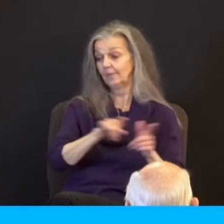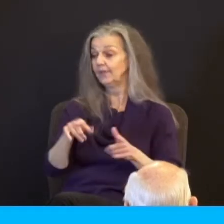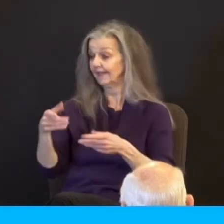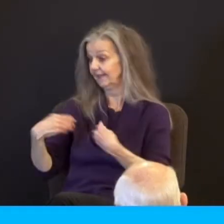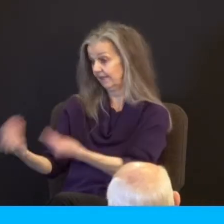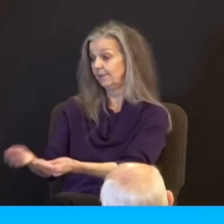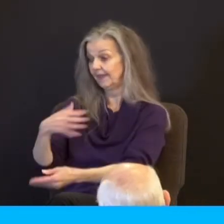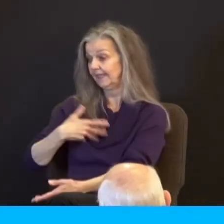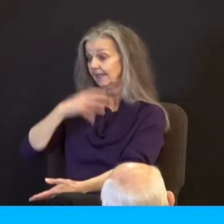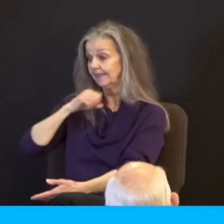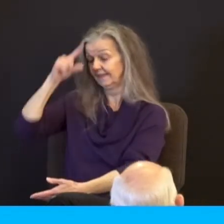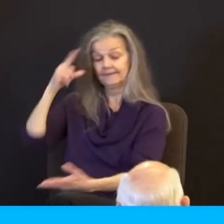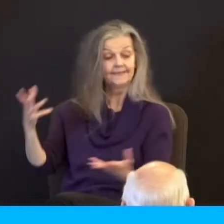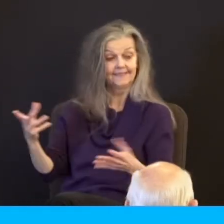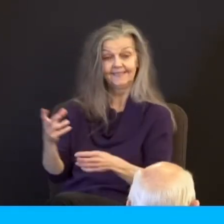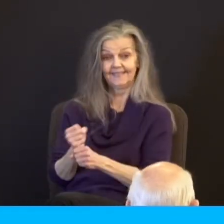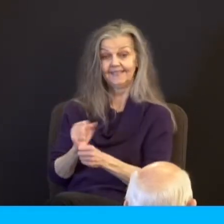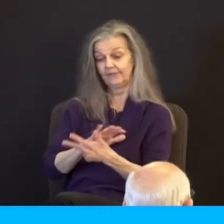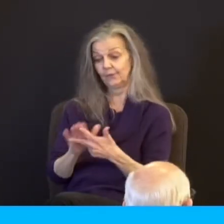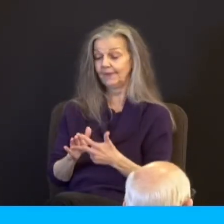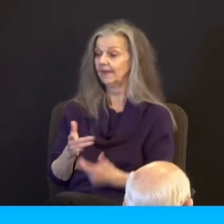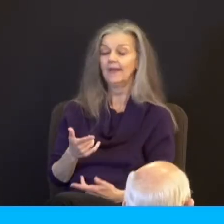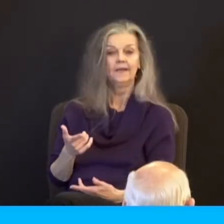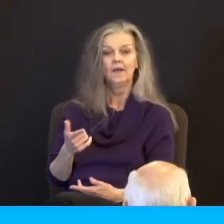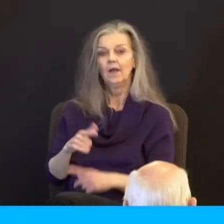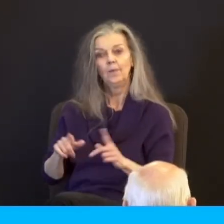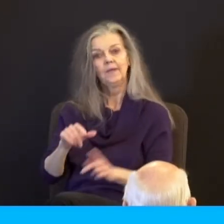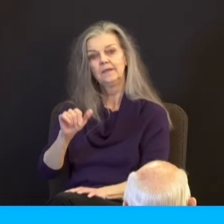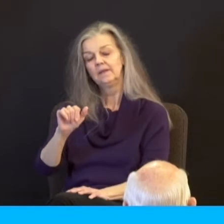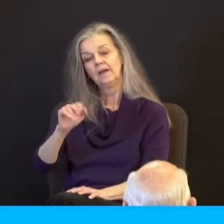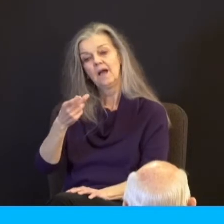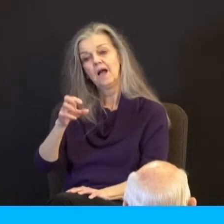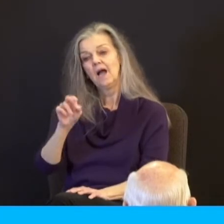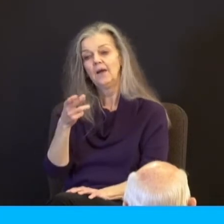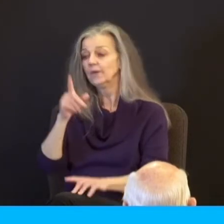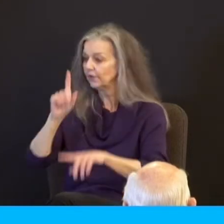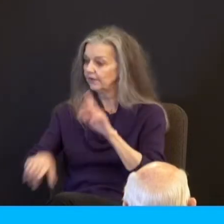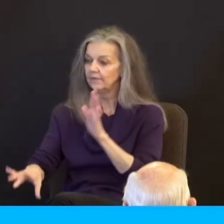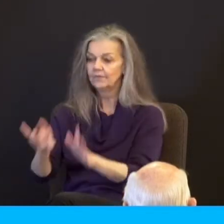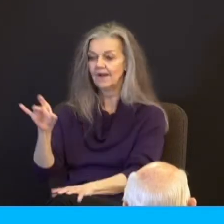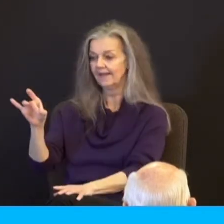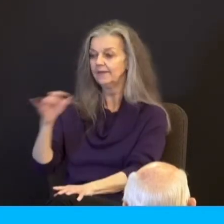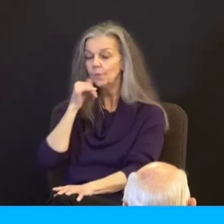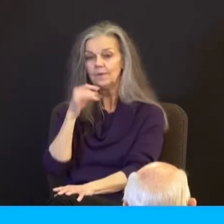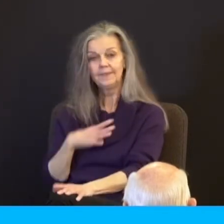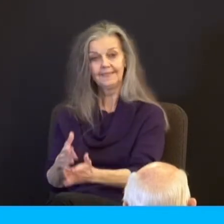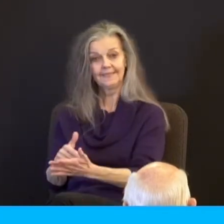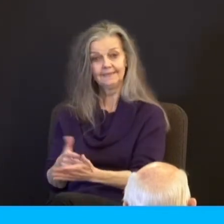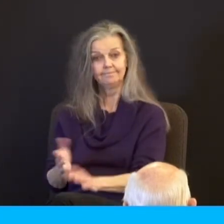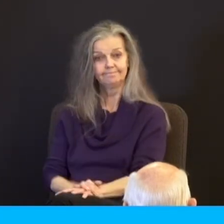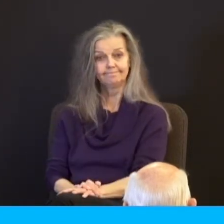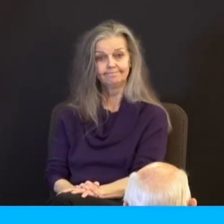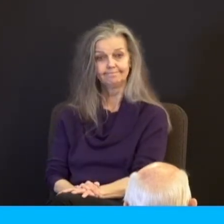hand. He wanted his stuff back, but he found her not. And isn't it interesting, once you give these things up, it's almost impossible to get them back.